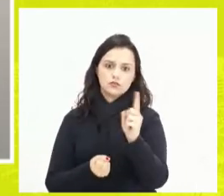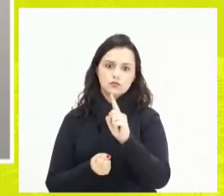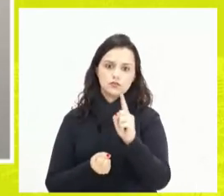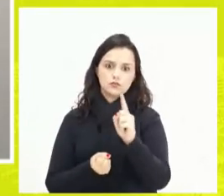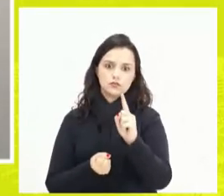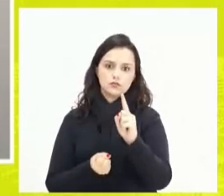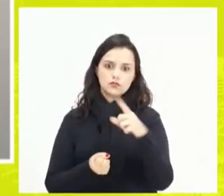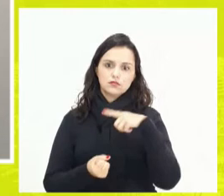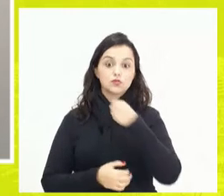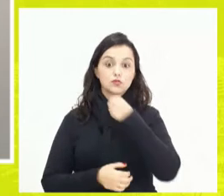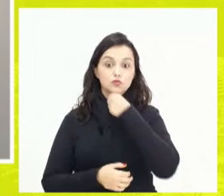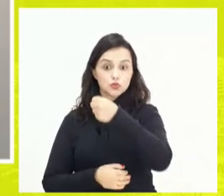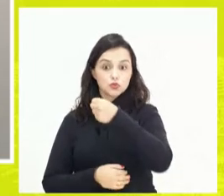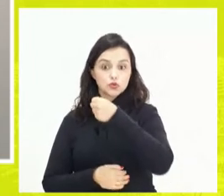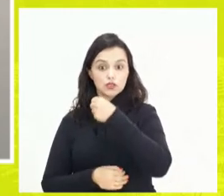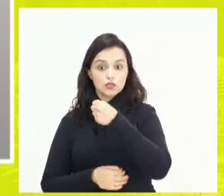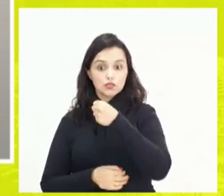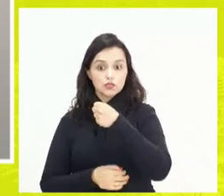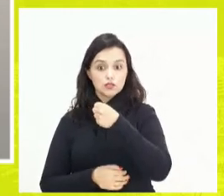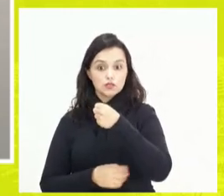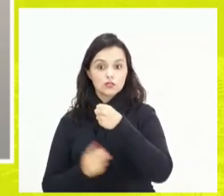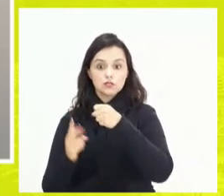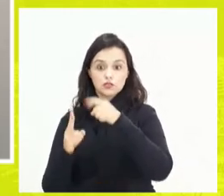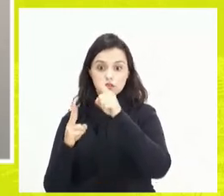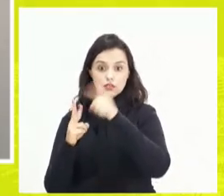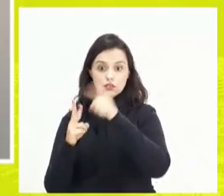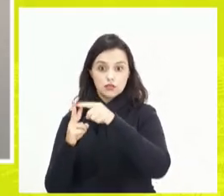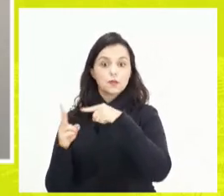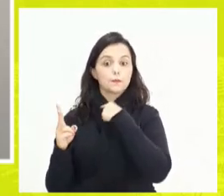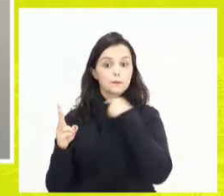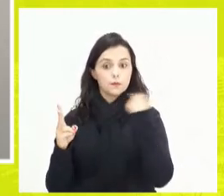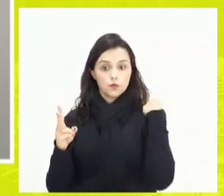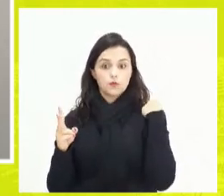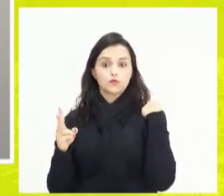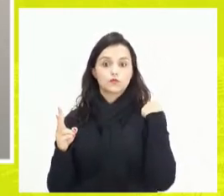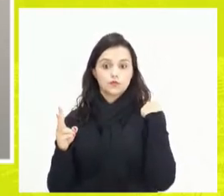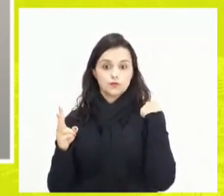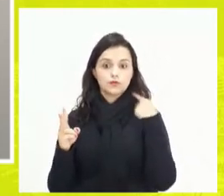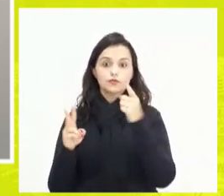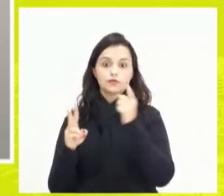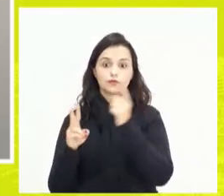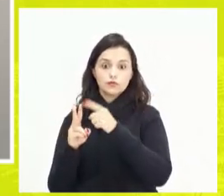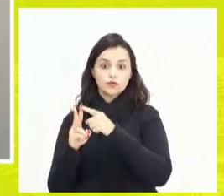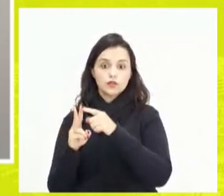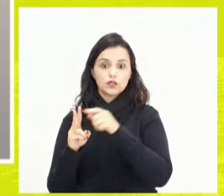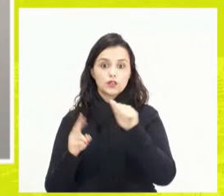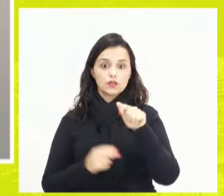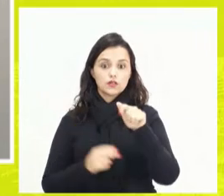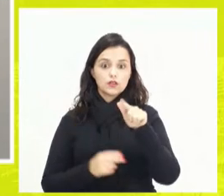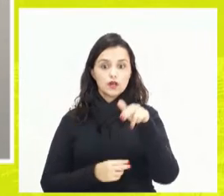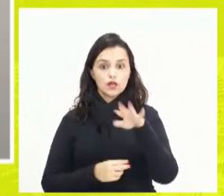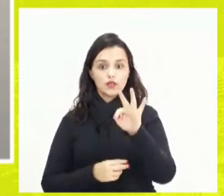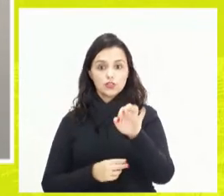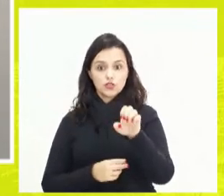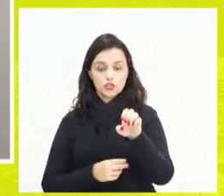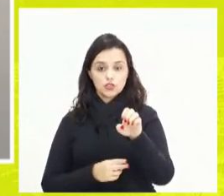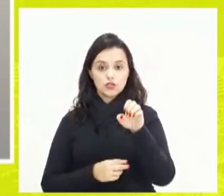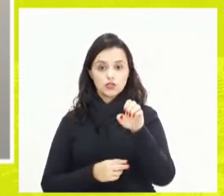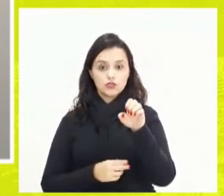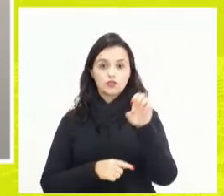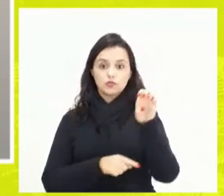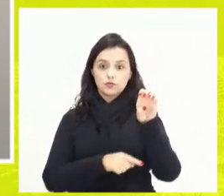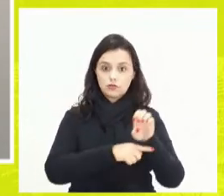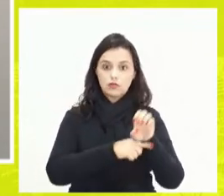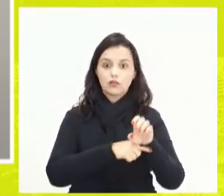a journalist was killed and a state agent even though bruno ferreira